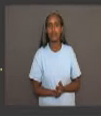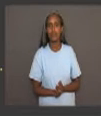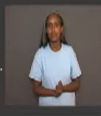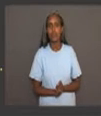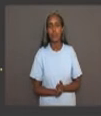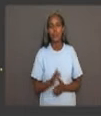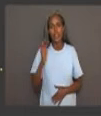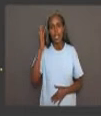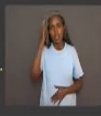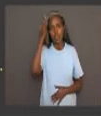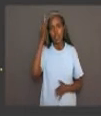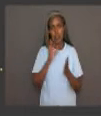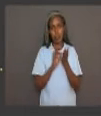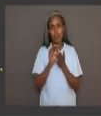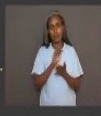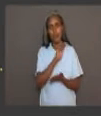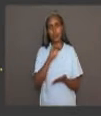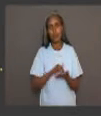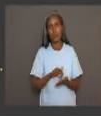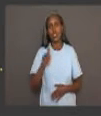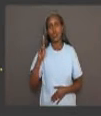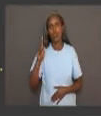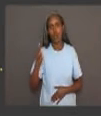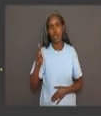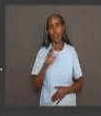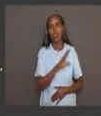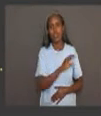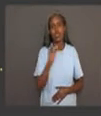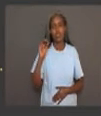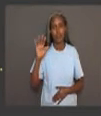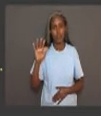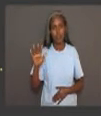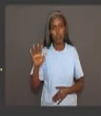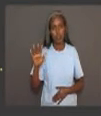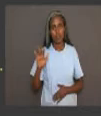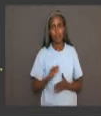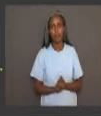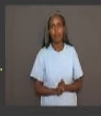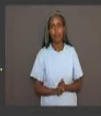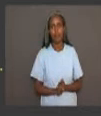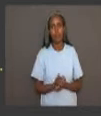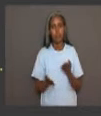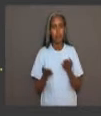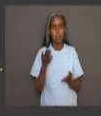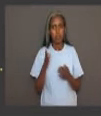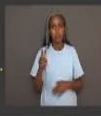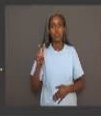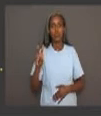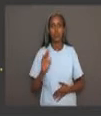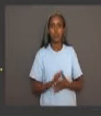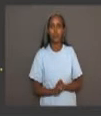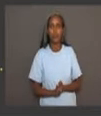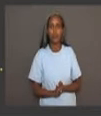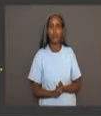A random number between 1 and 5 might be 2.